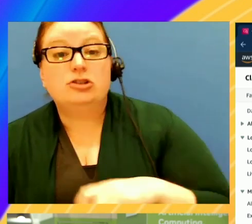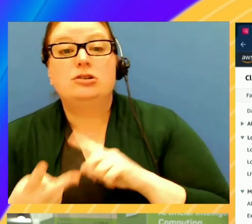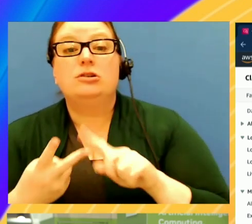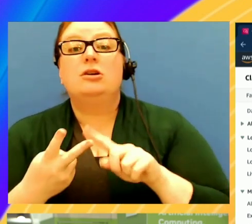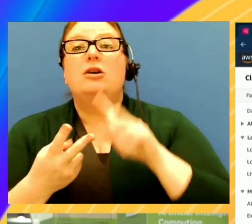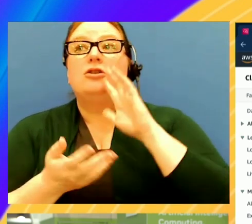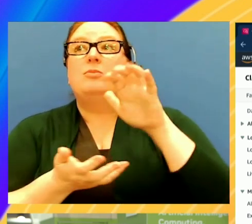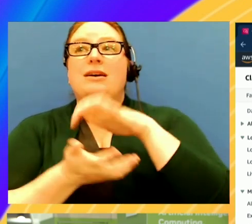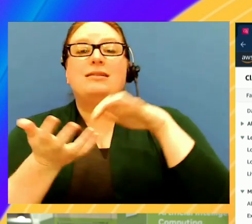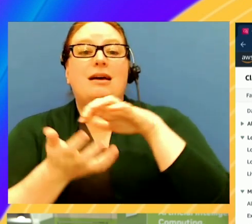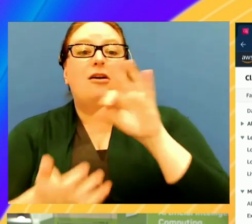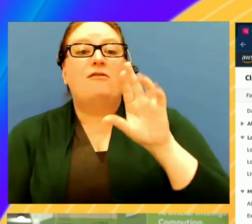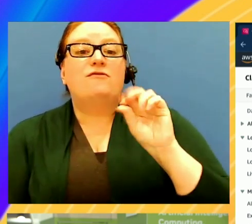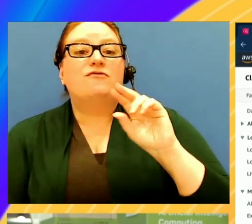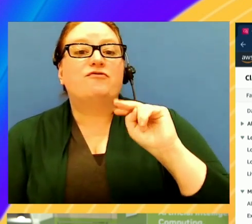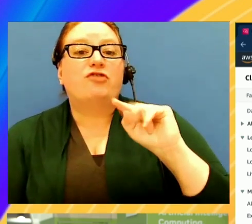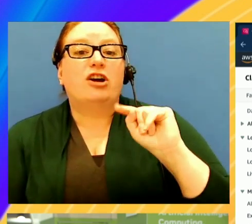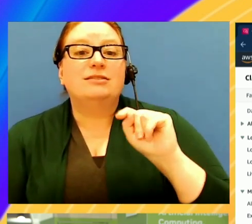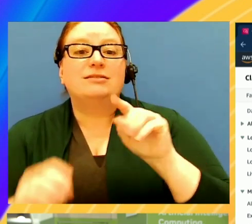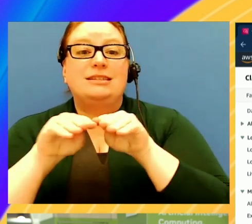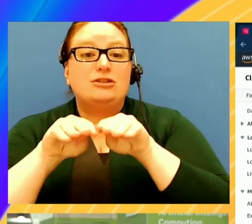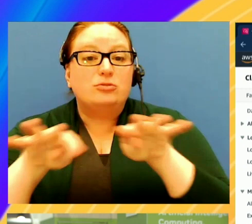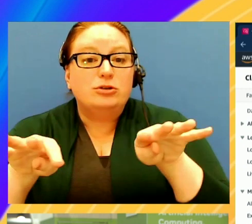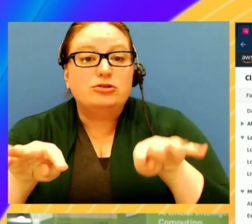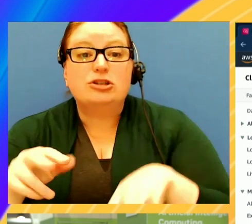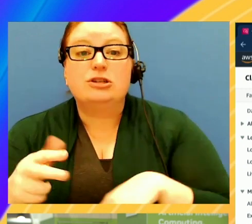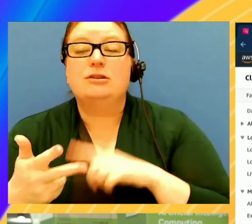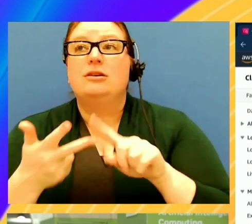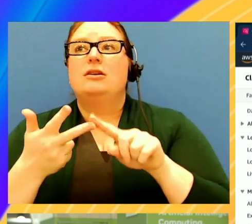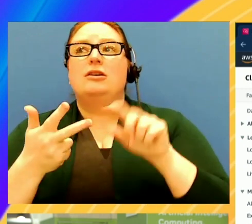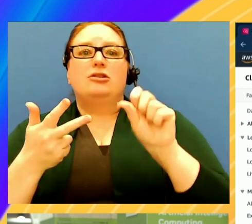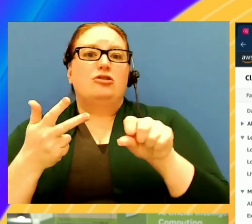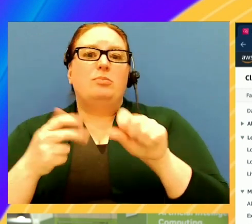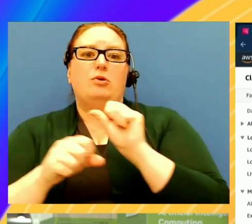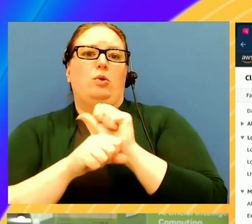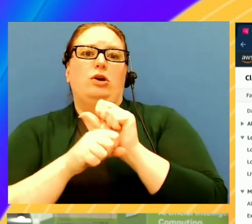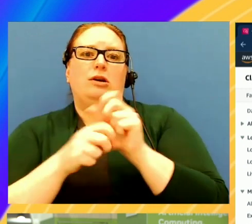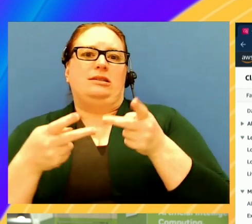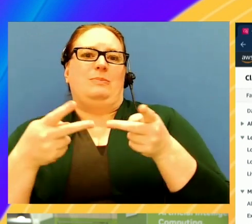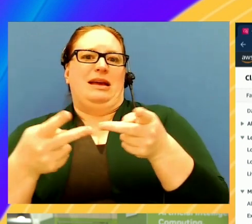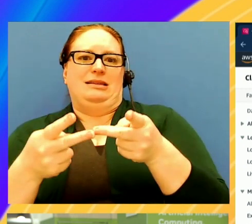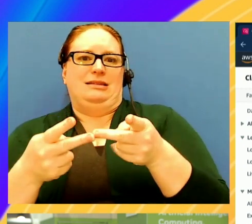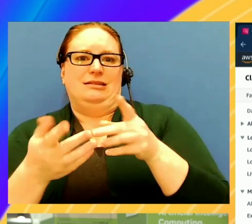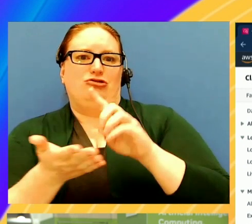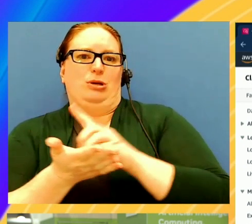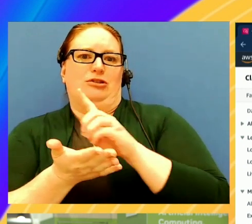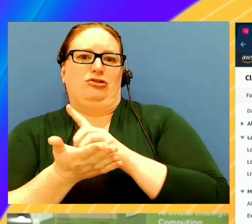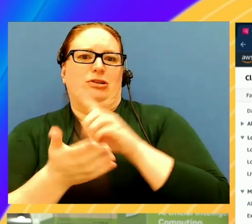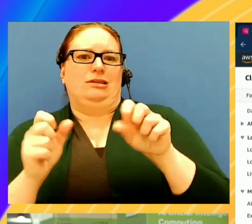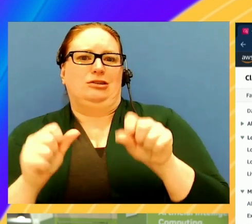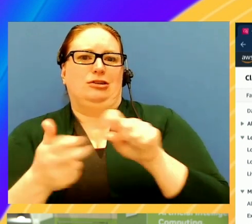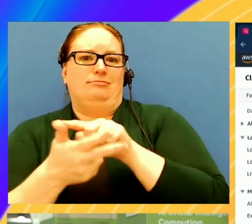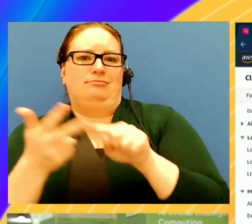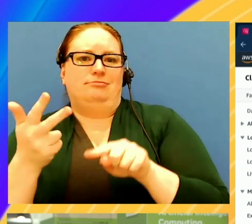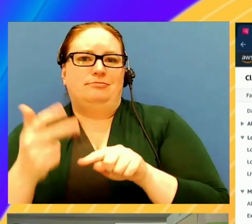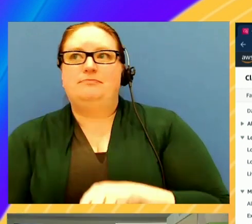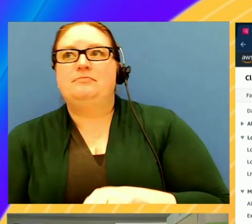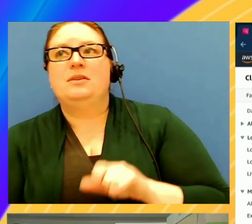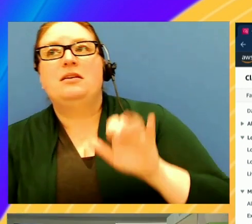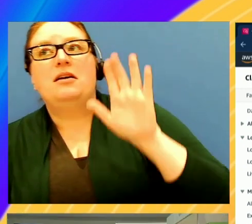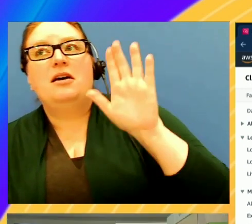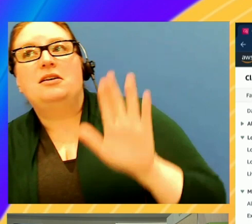CloudFront distribution, or it could be workspace directories. Gotcha, that's awesome. Yeah, it's just really nice to see,